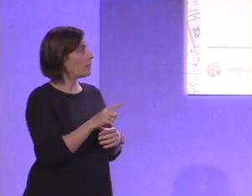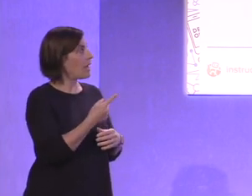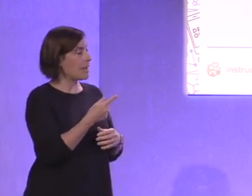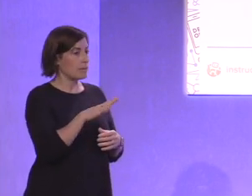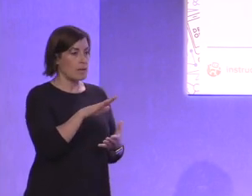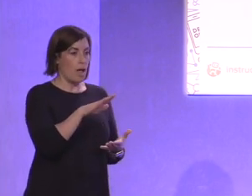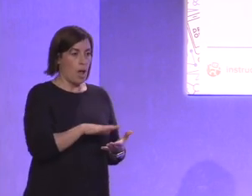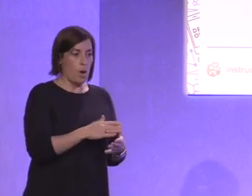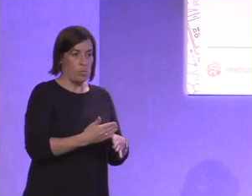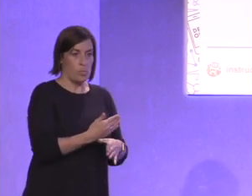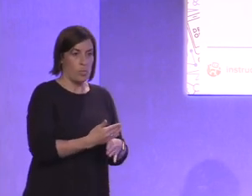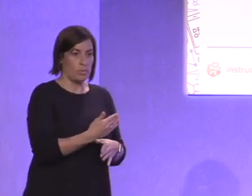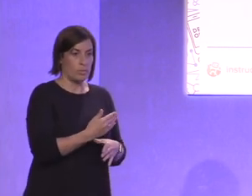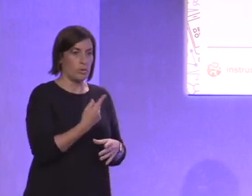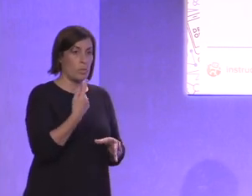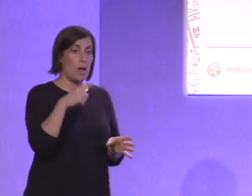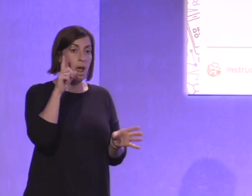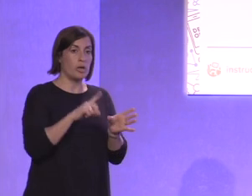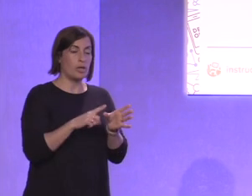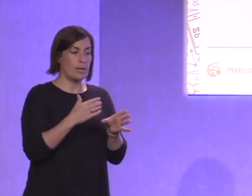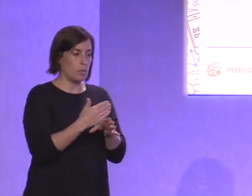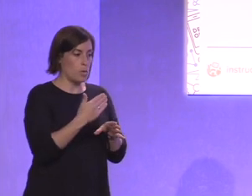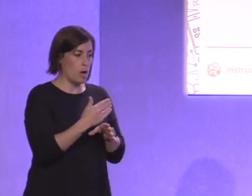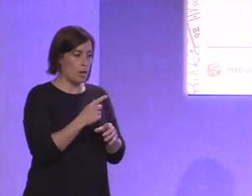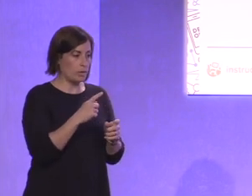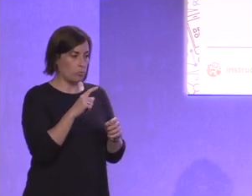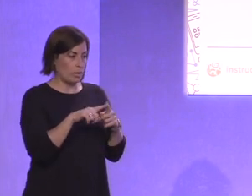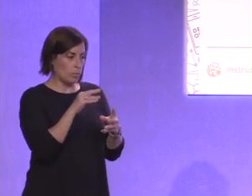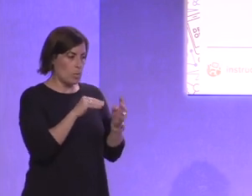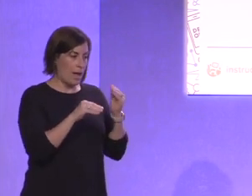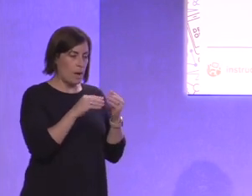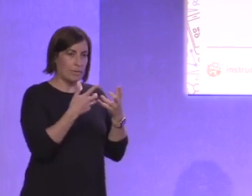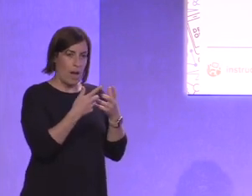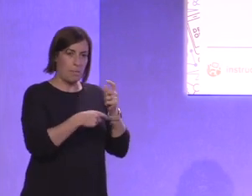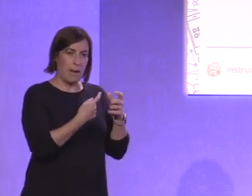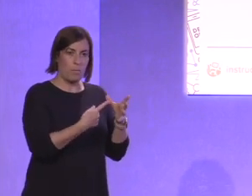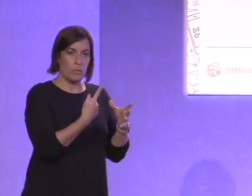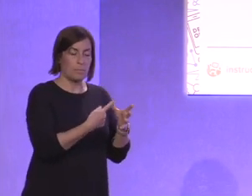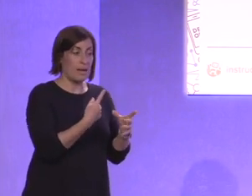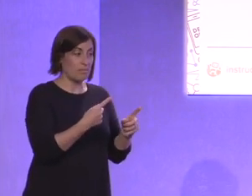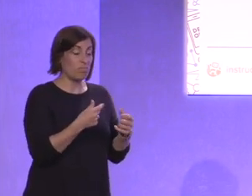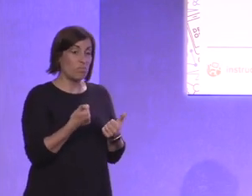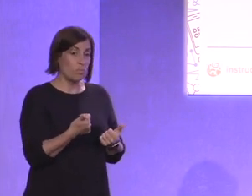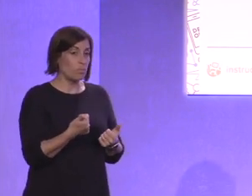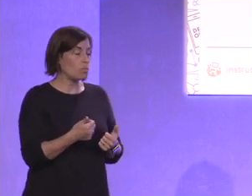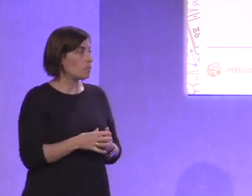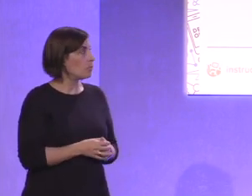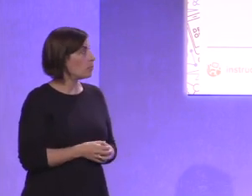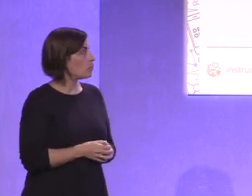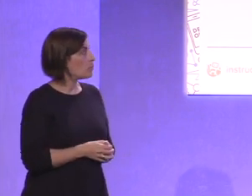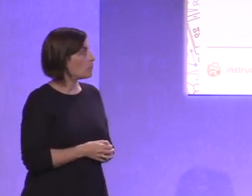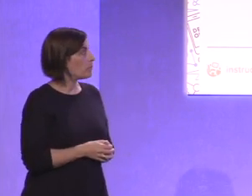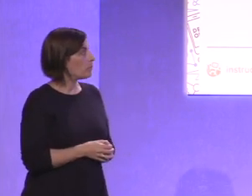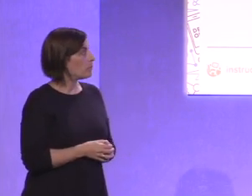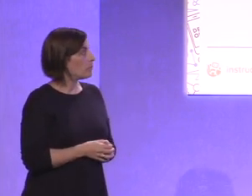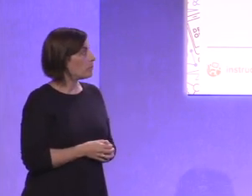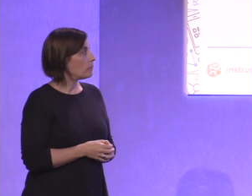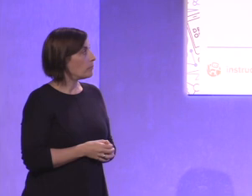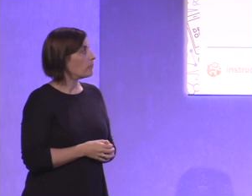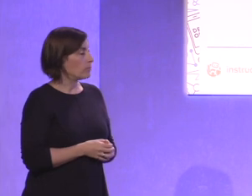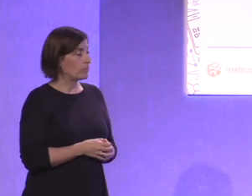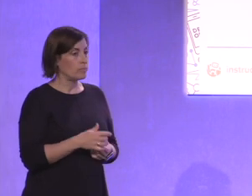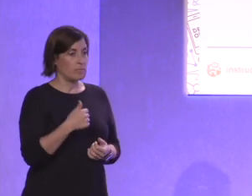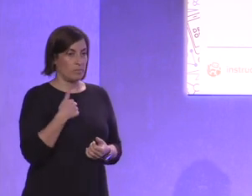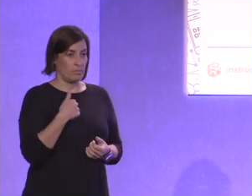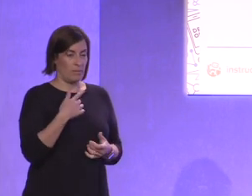trying to automate away last year's work. We do that, and we've done that very well. We care about radiating what we've